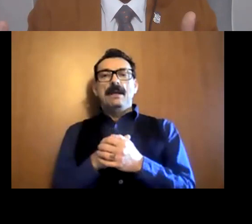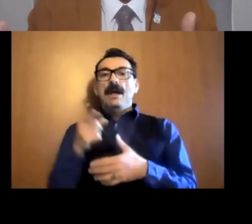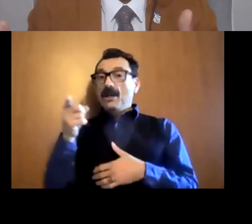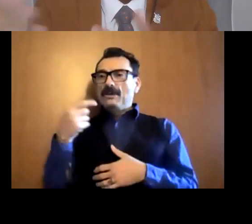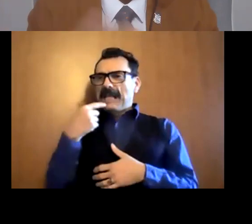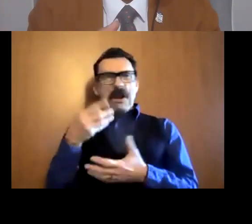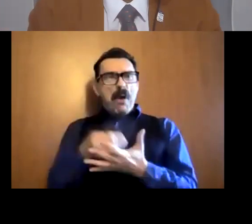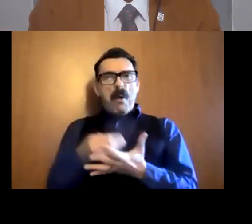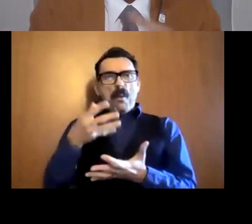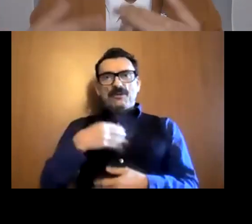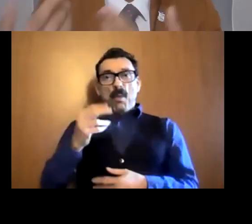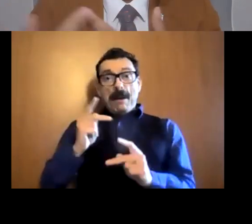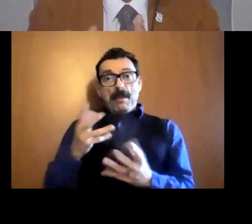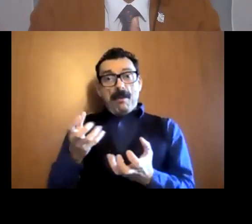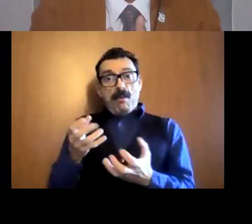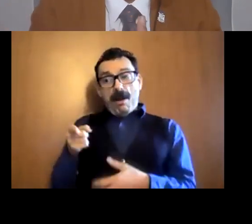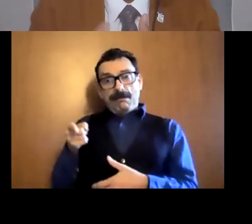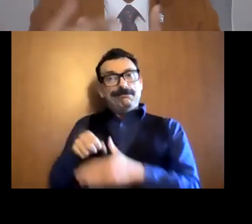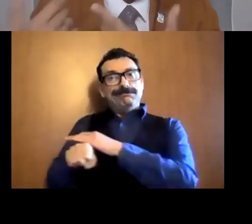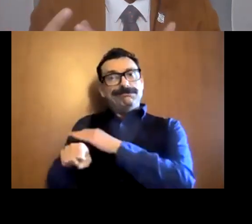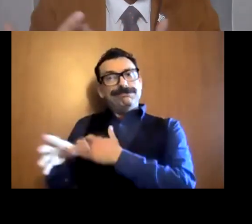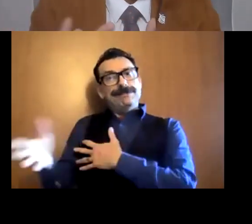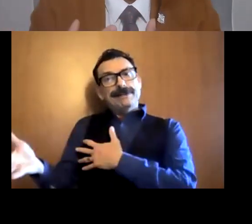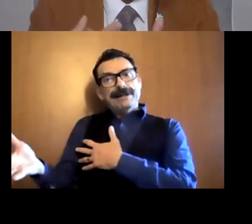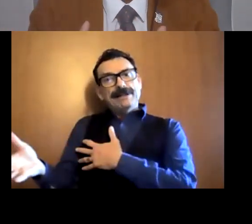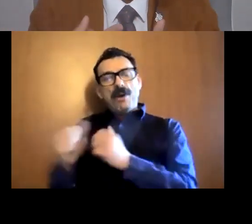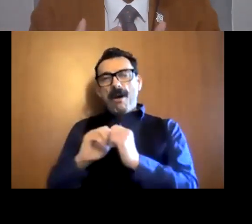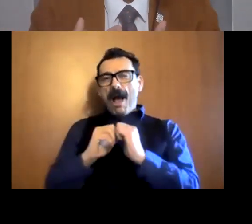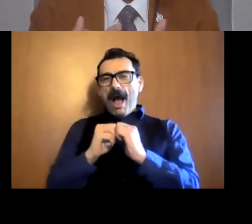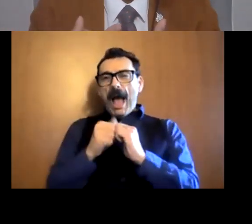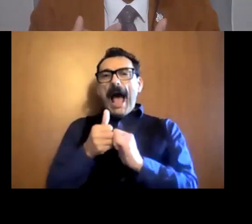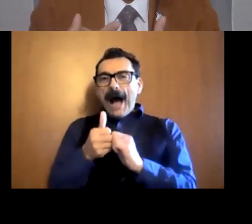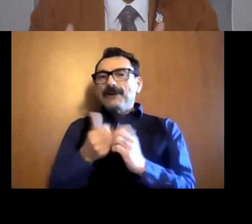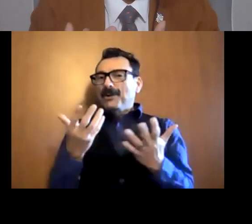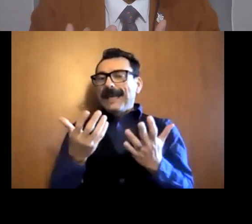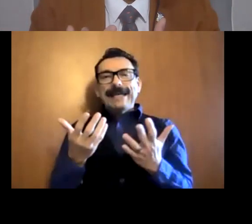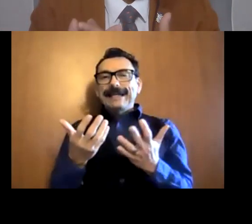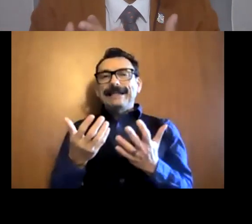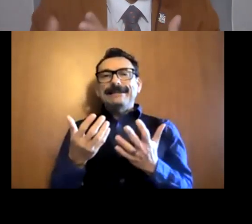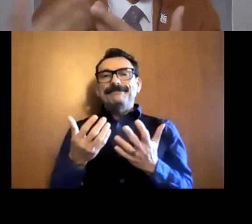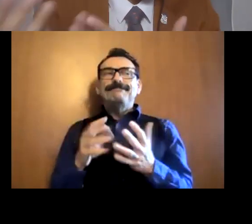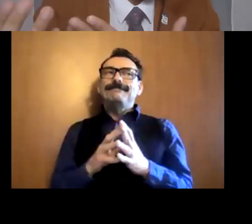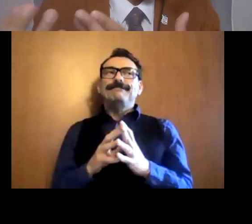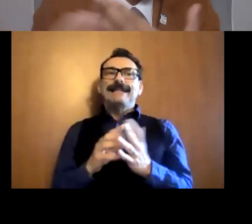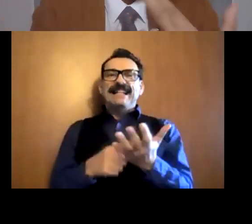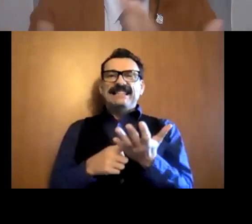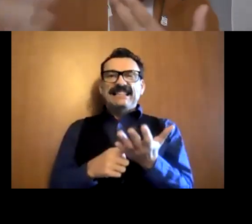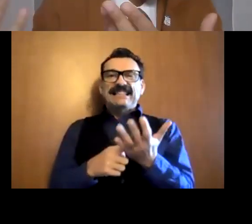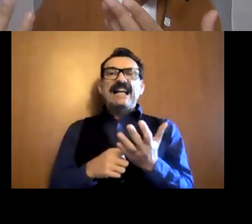folks getting this, and one of the ways to debunk conspiracy theories are, well, are the people in